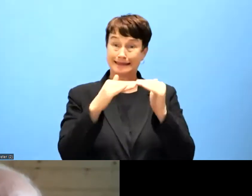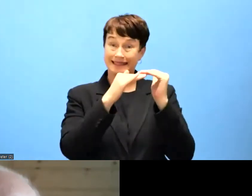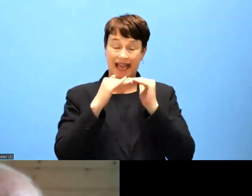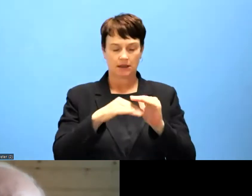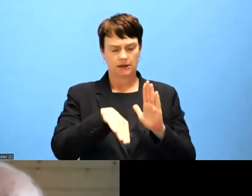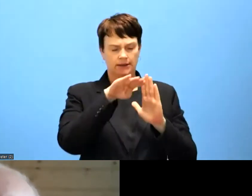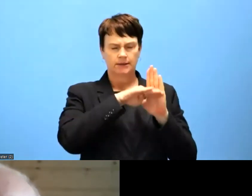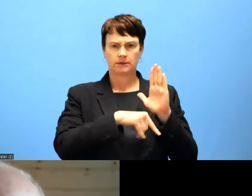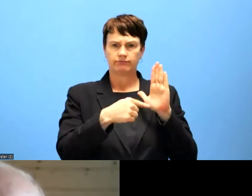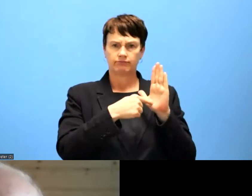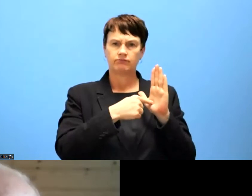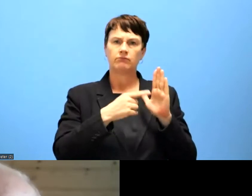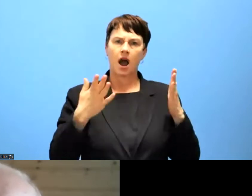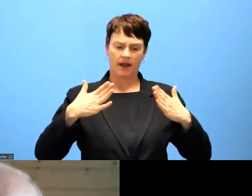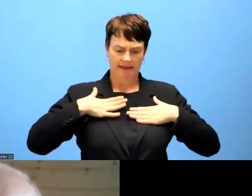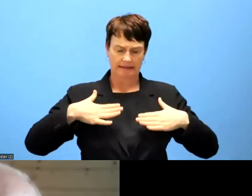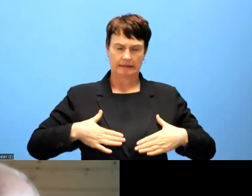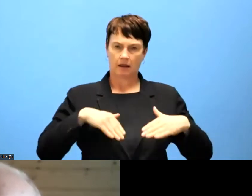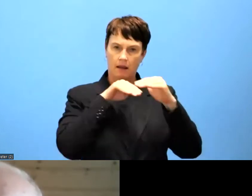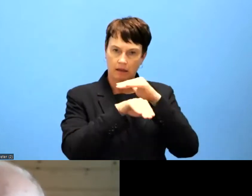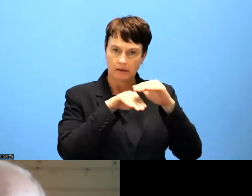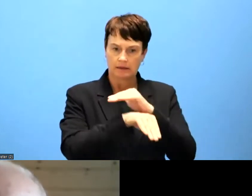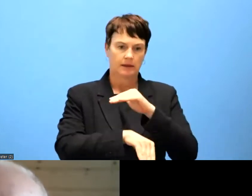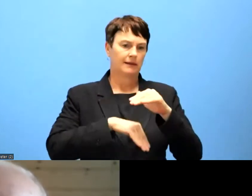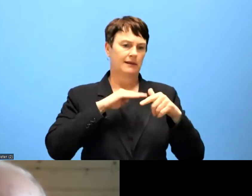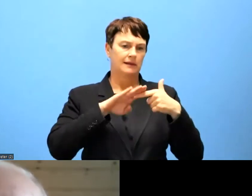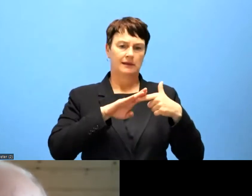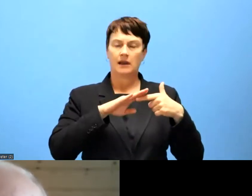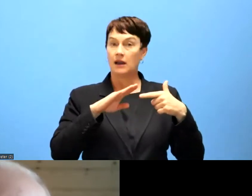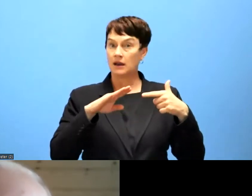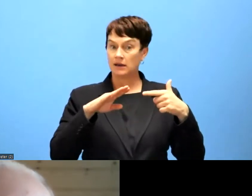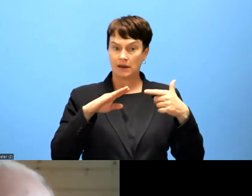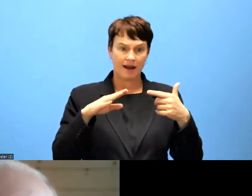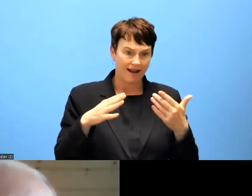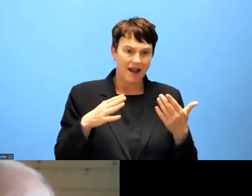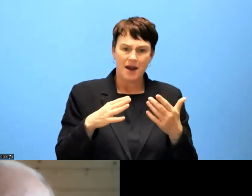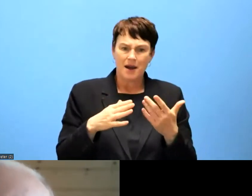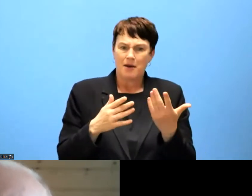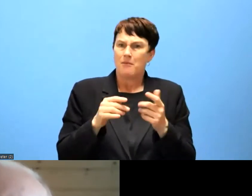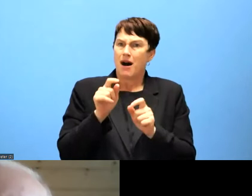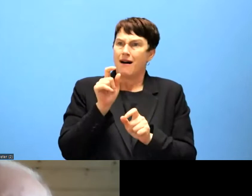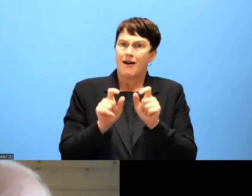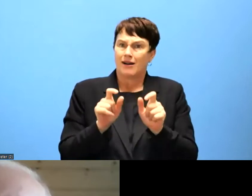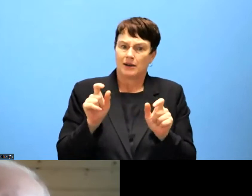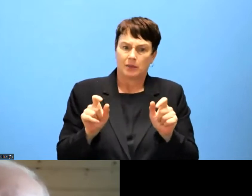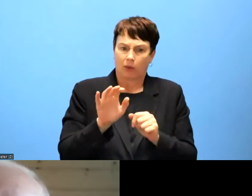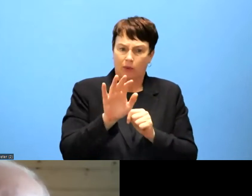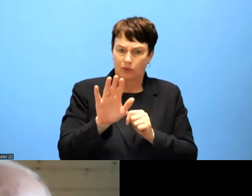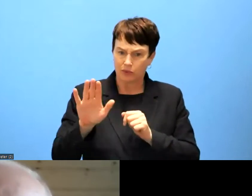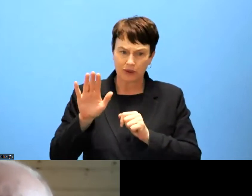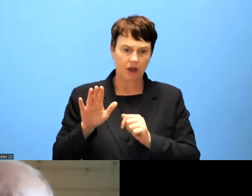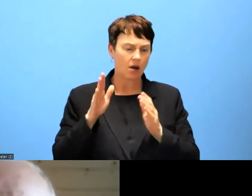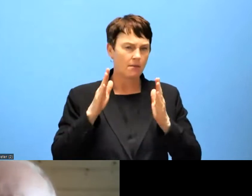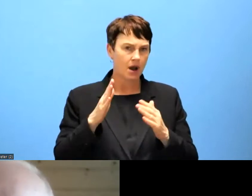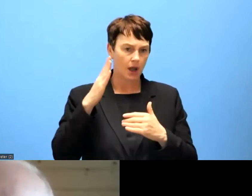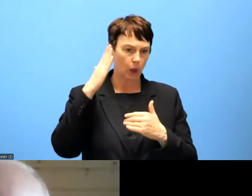users understand how to interact with the interface. And the actual content should be the goal